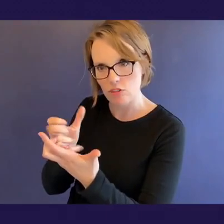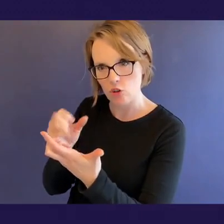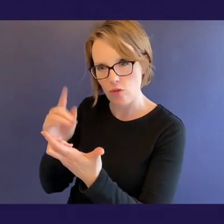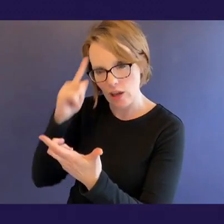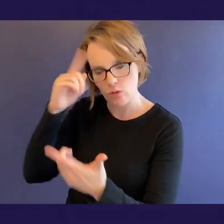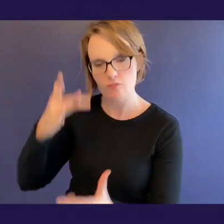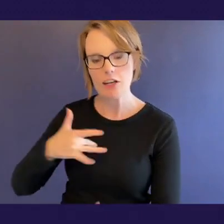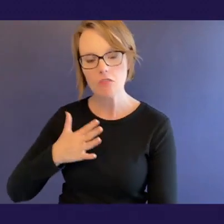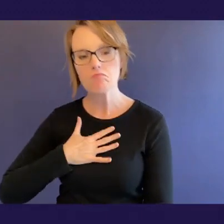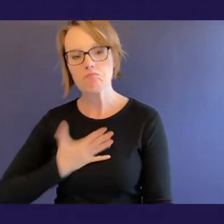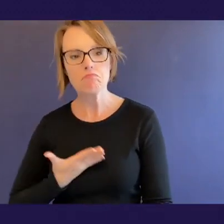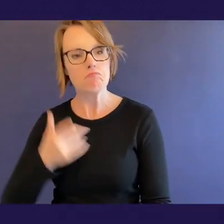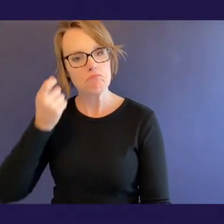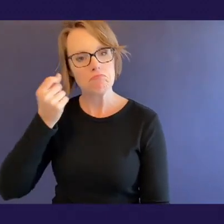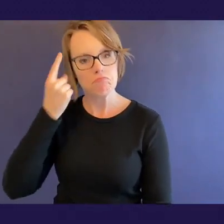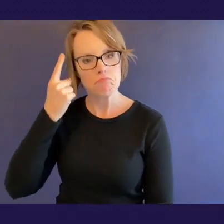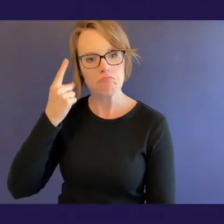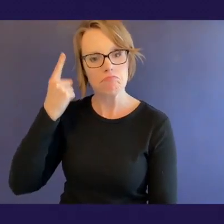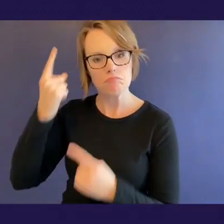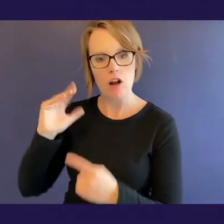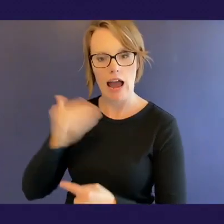communicate that who might be trusted in the community.